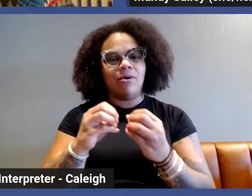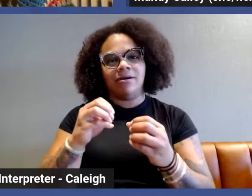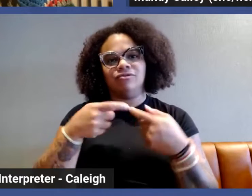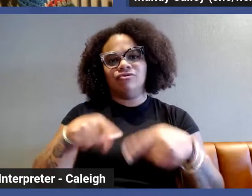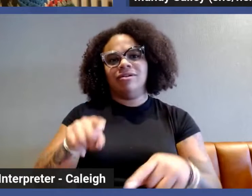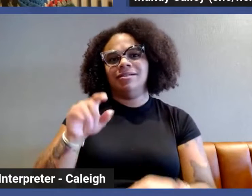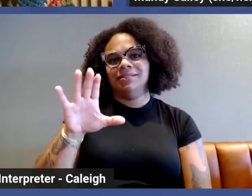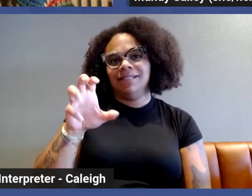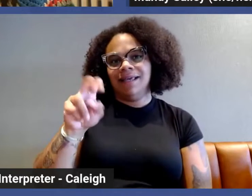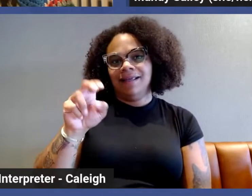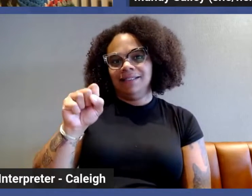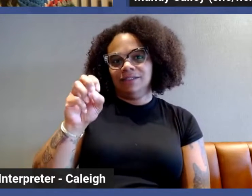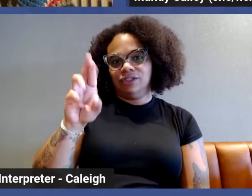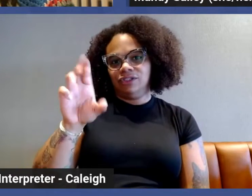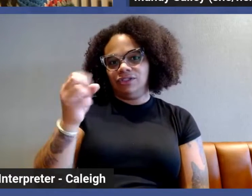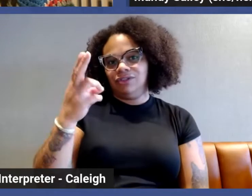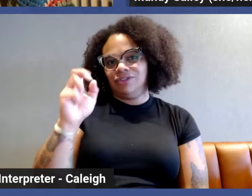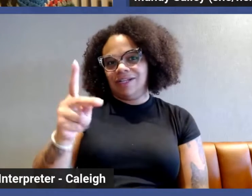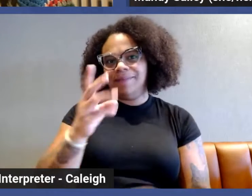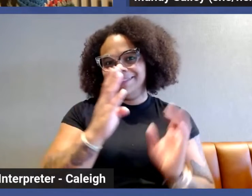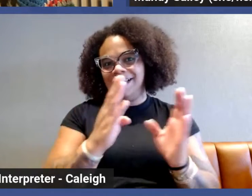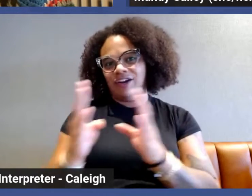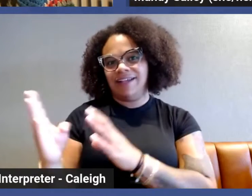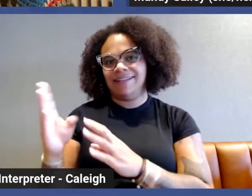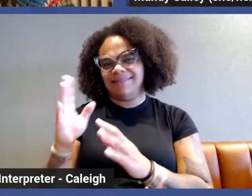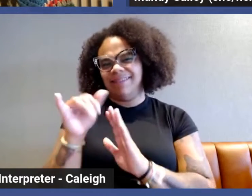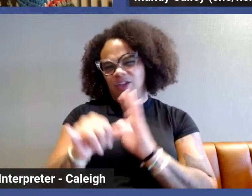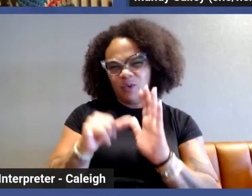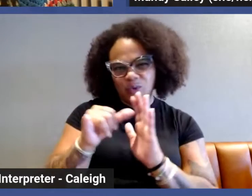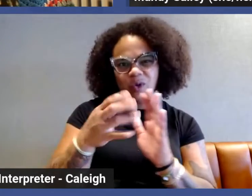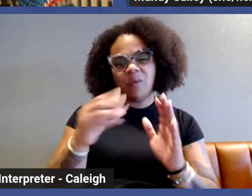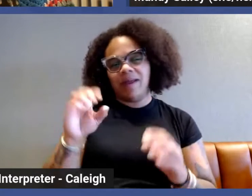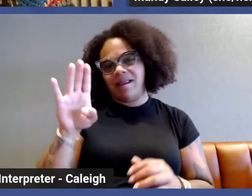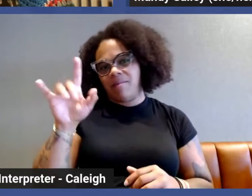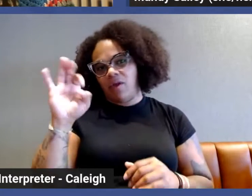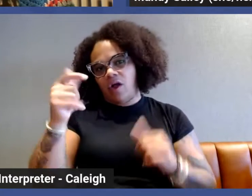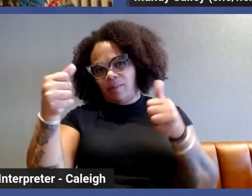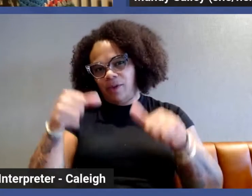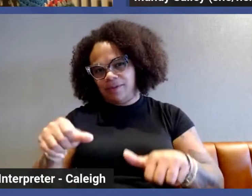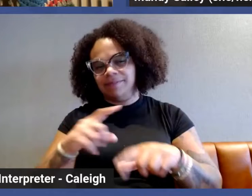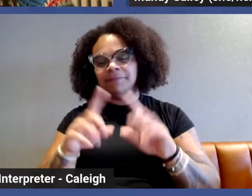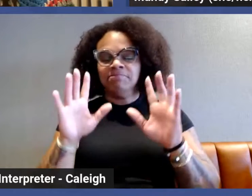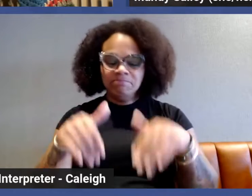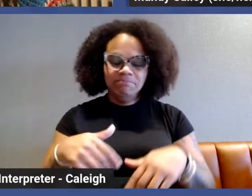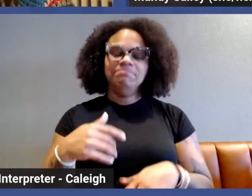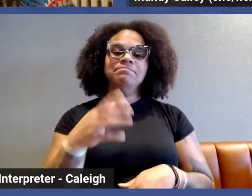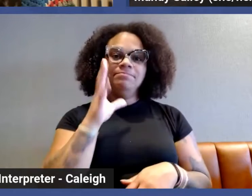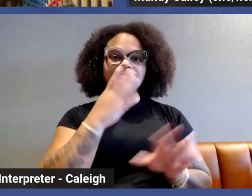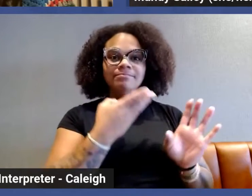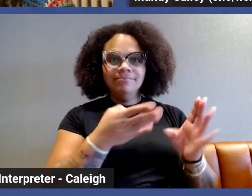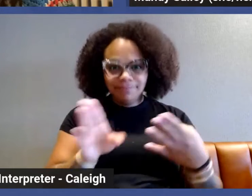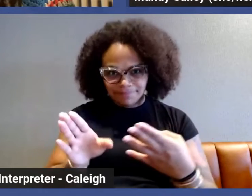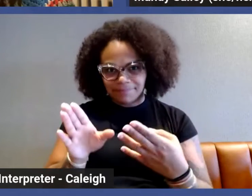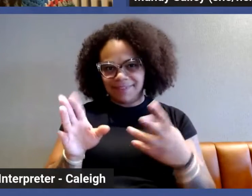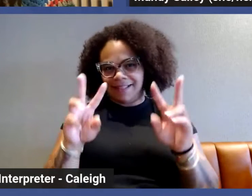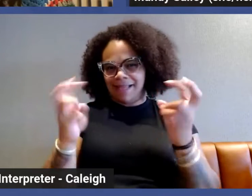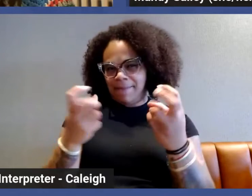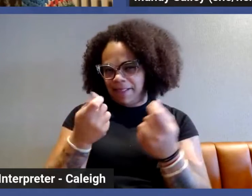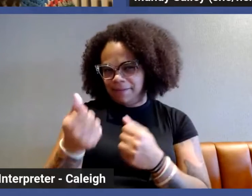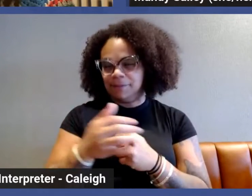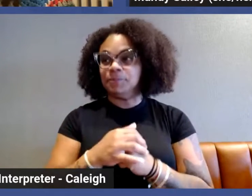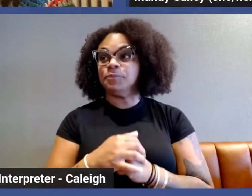a lot of our blog posts and all that good stuff. But I want to shift gears a little bit, because you also have